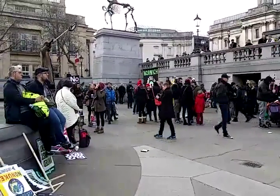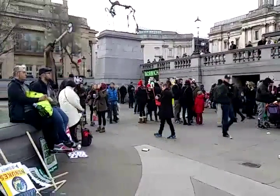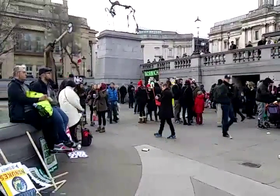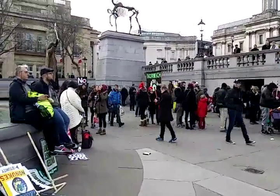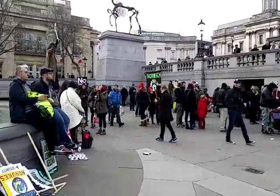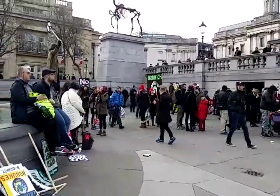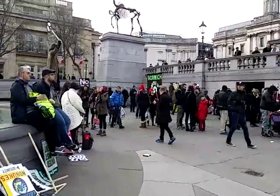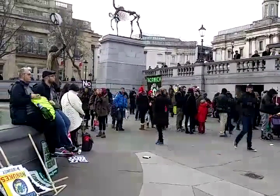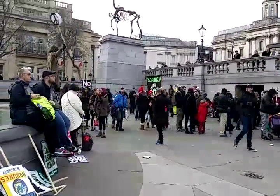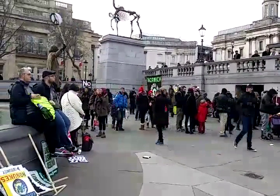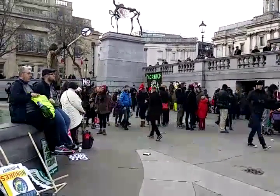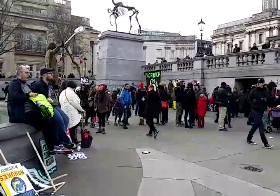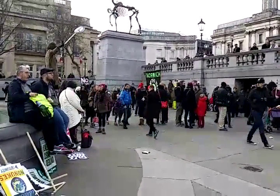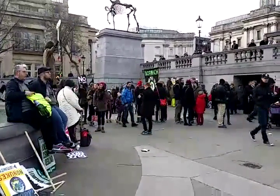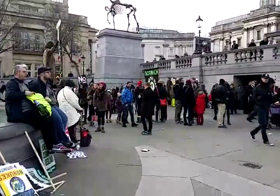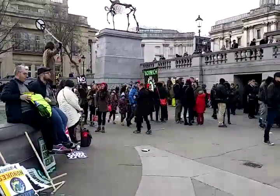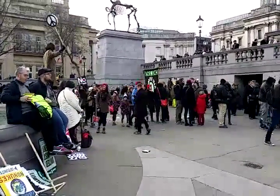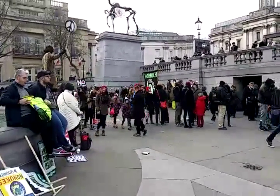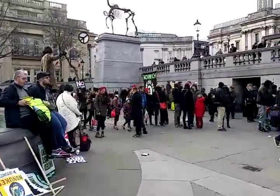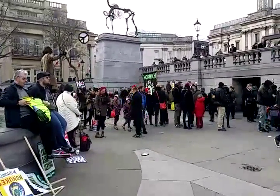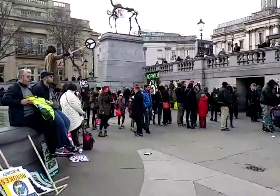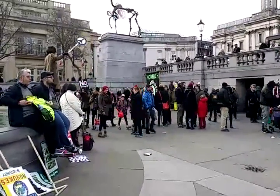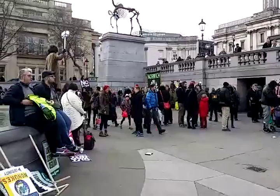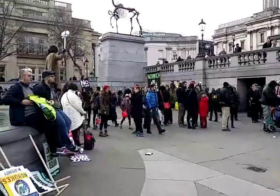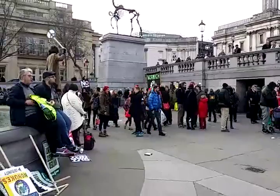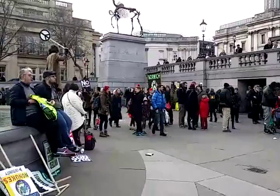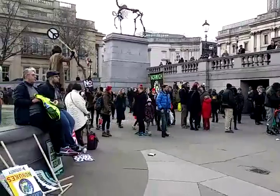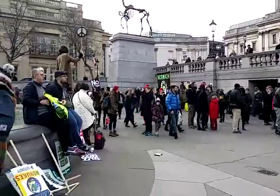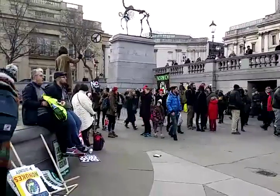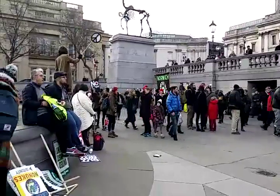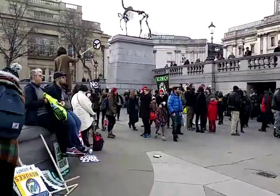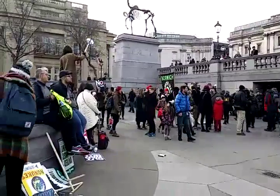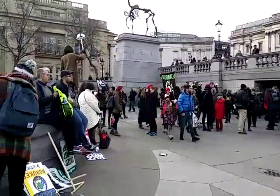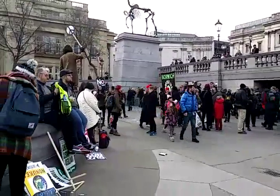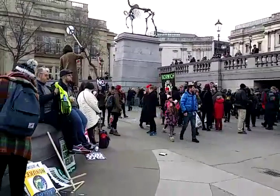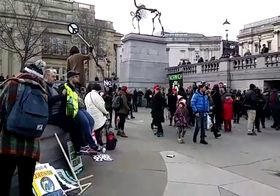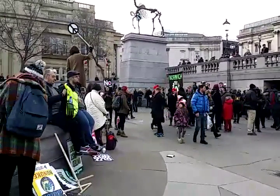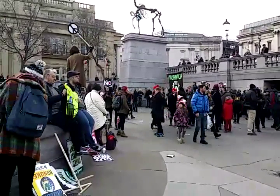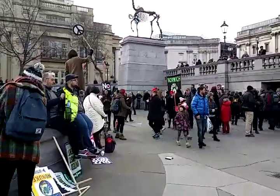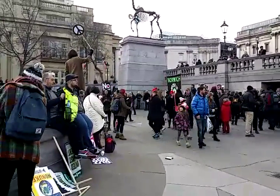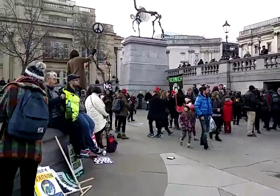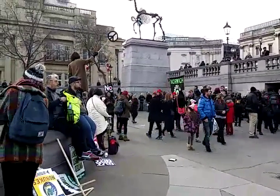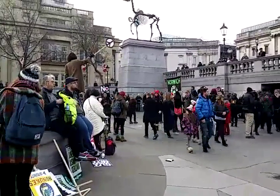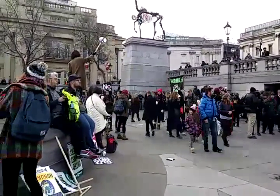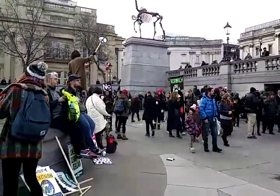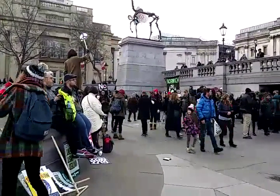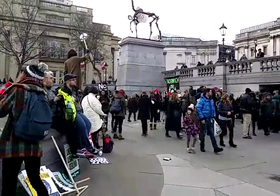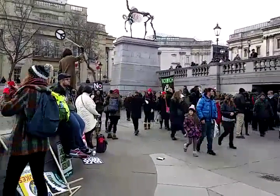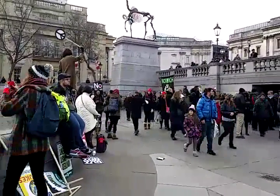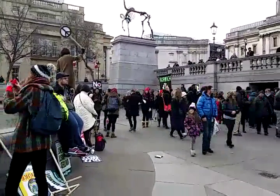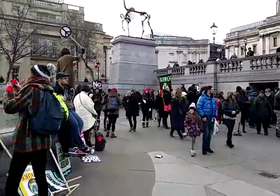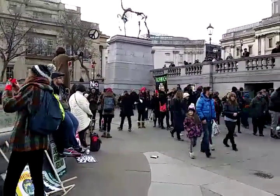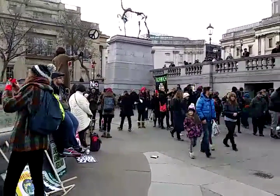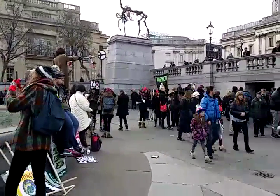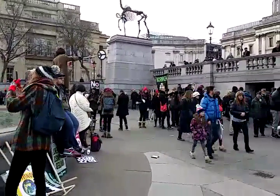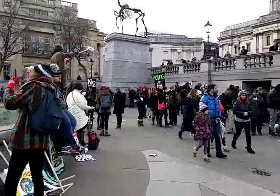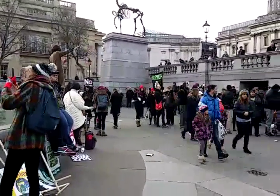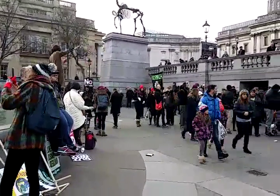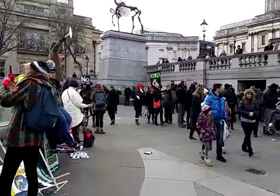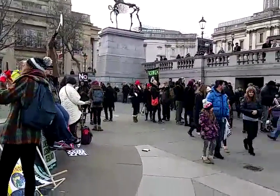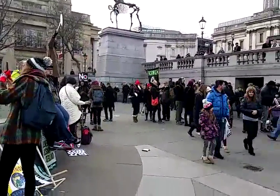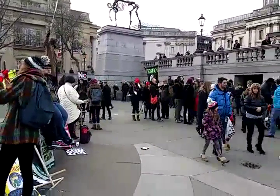we did two. Okay, because I did see a few. It would have been nice if I actually had stayed put, but then I wasn't. Okay, we